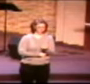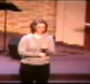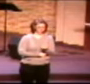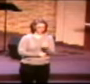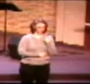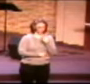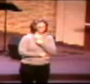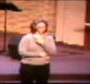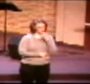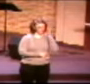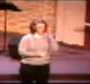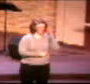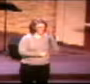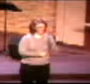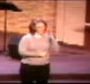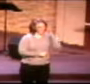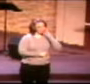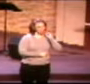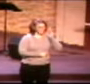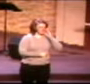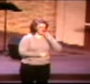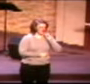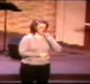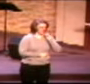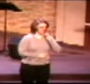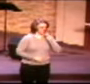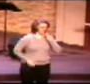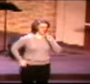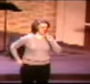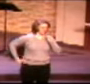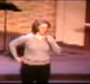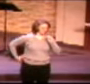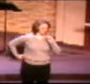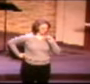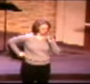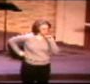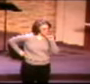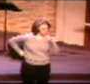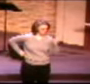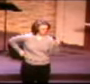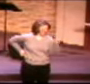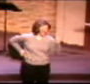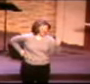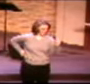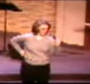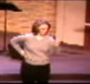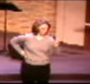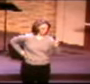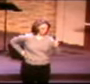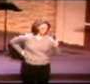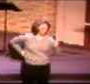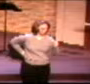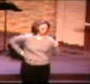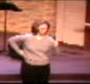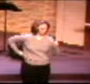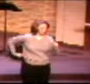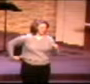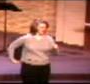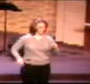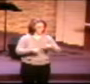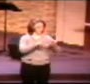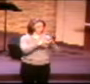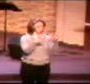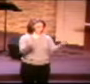And we are going to experience not just a little, but a lot of light this